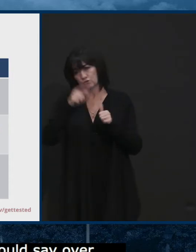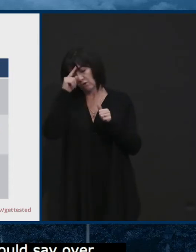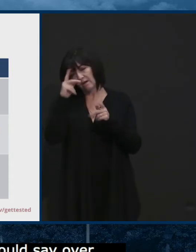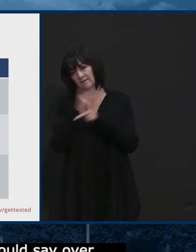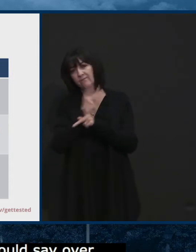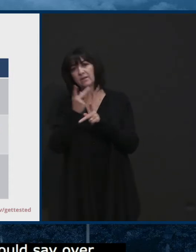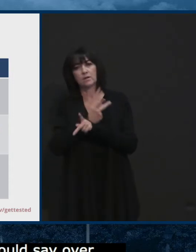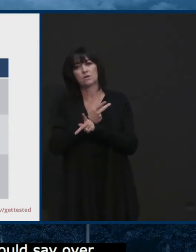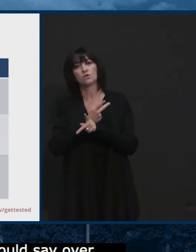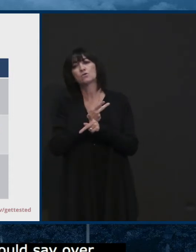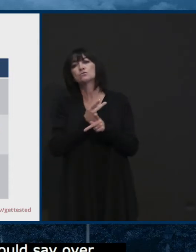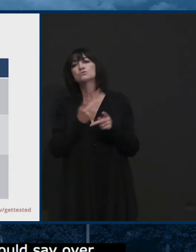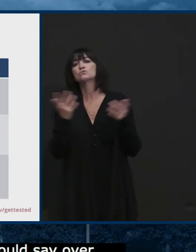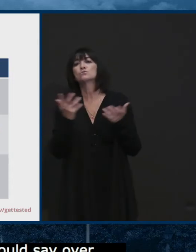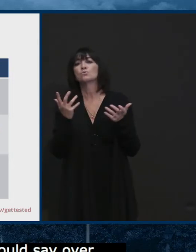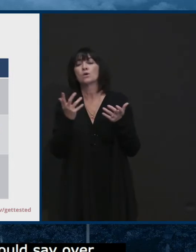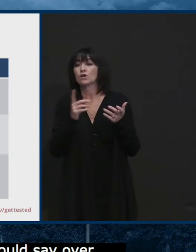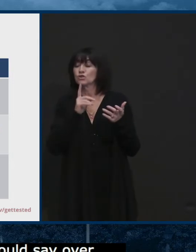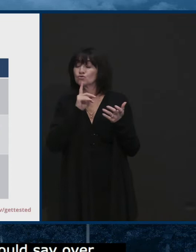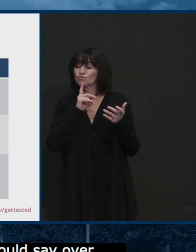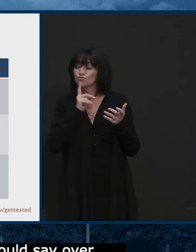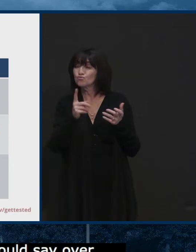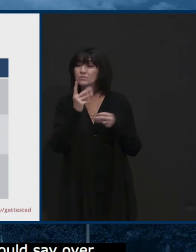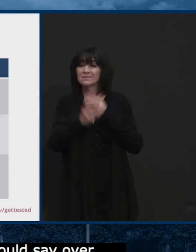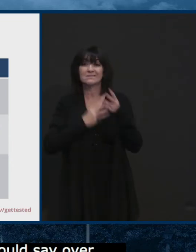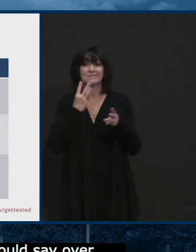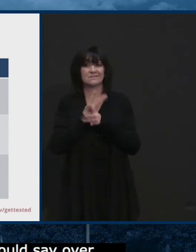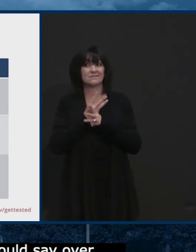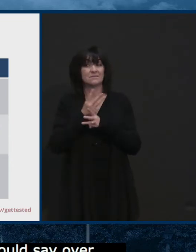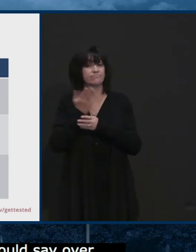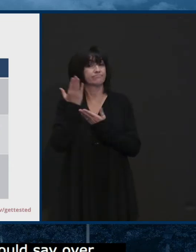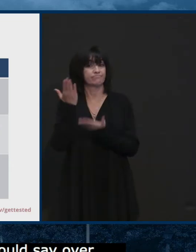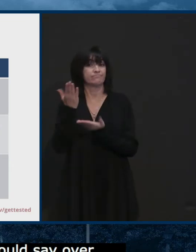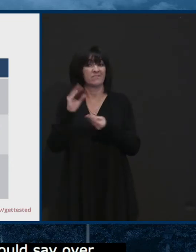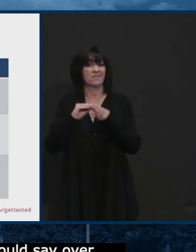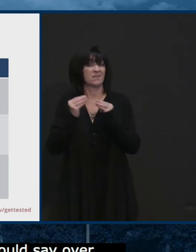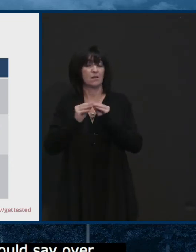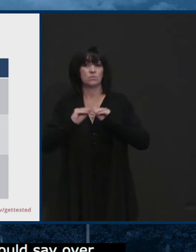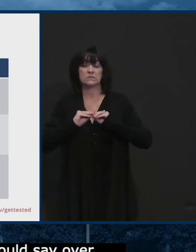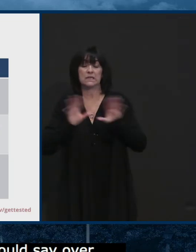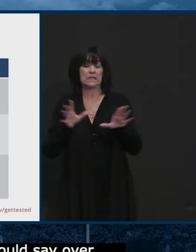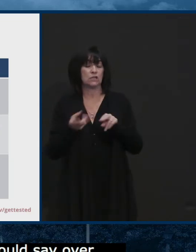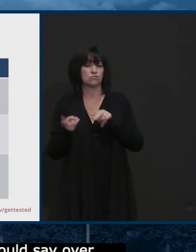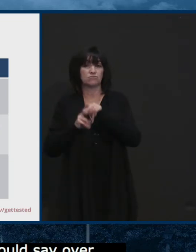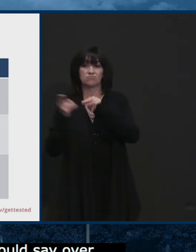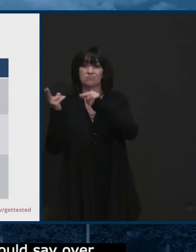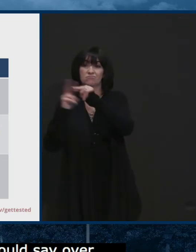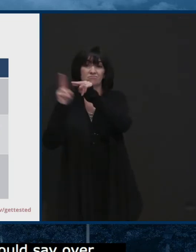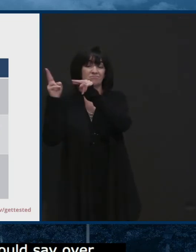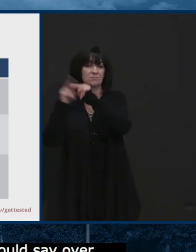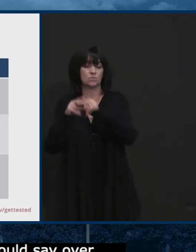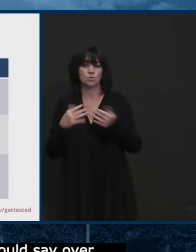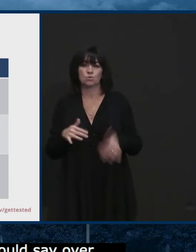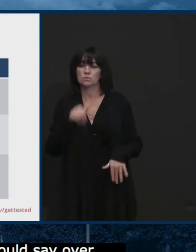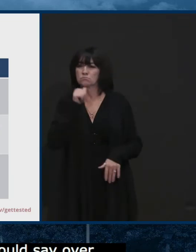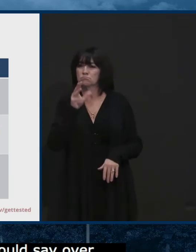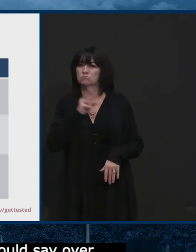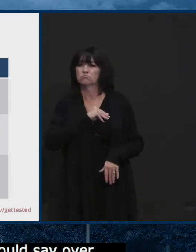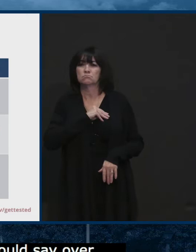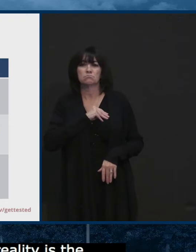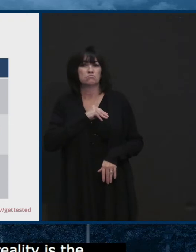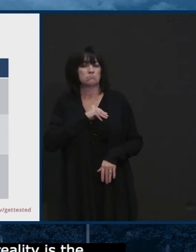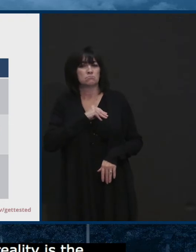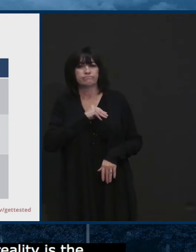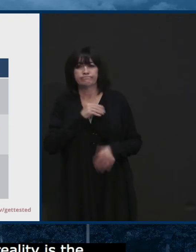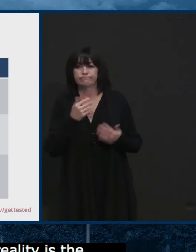at. The simple reality is the numbers are getting higher, and they're unacceptably high at this juncture. But sometimes